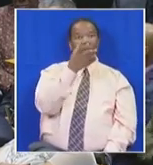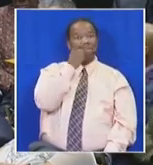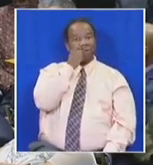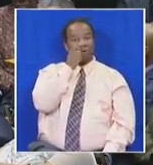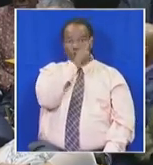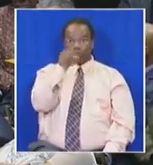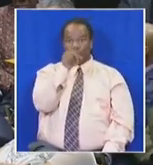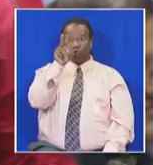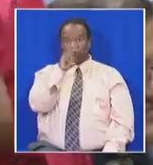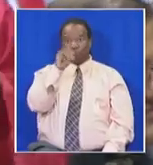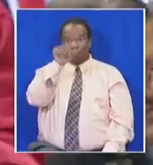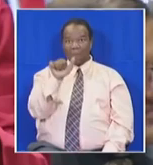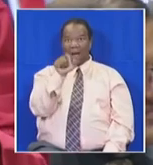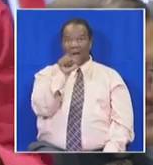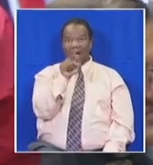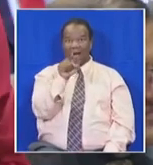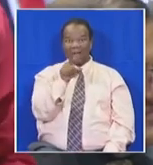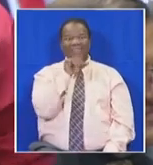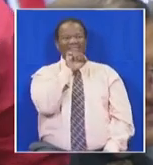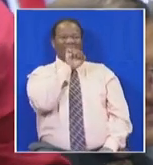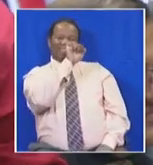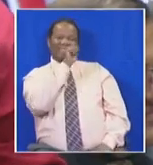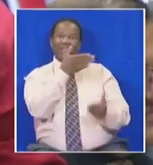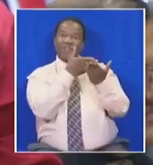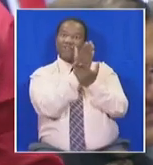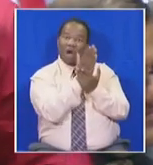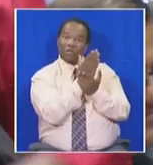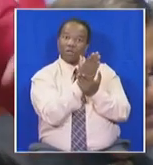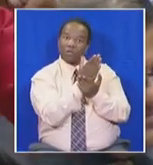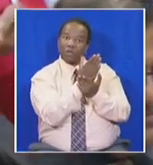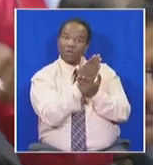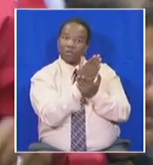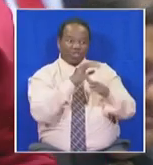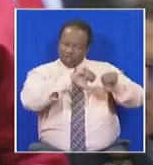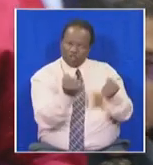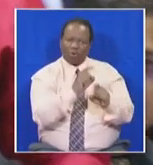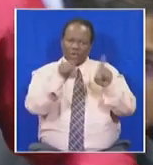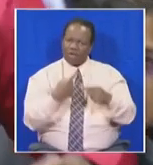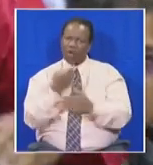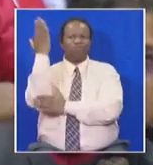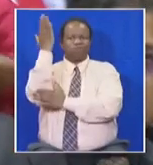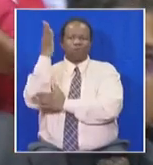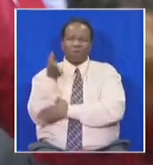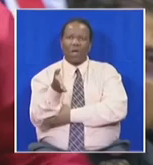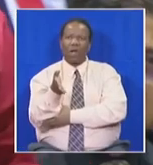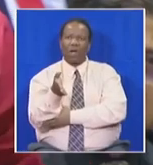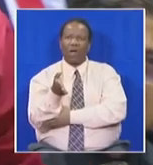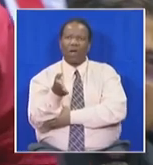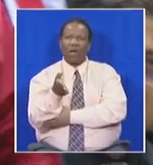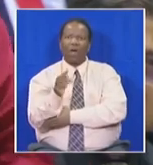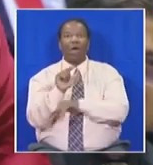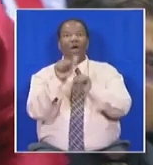has collapsed his own right to address us here. Can you allow Mr. us to rule President. on the matter?